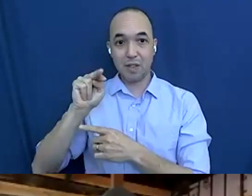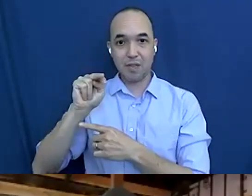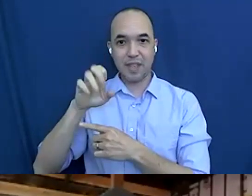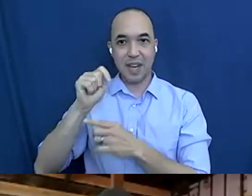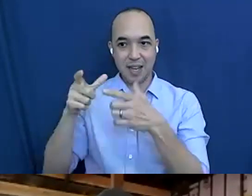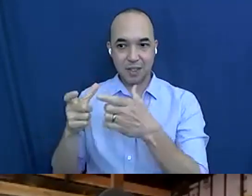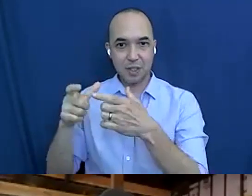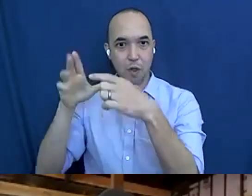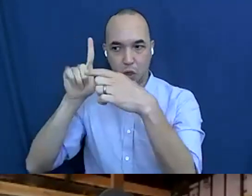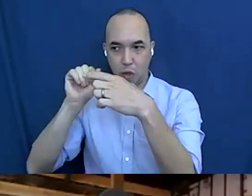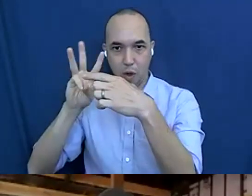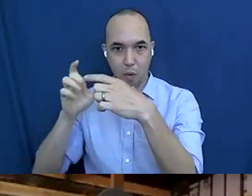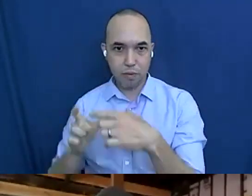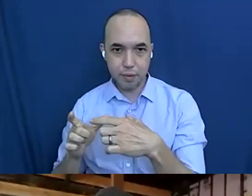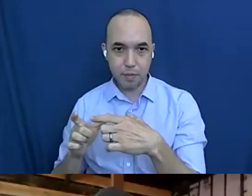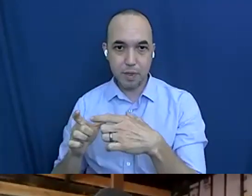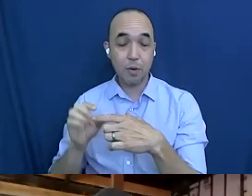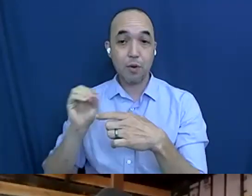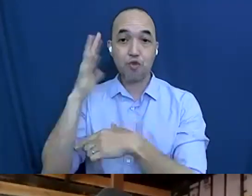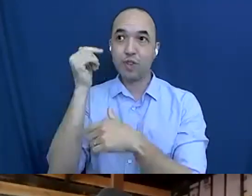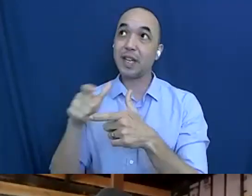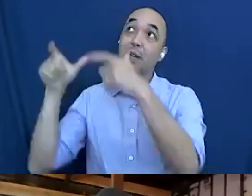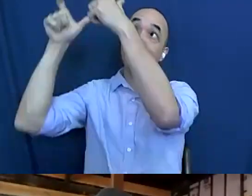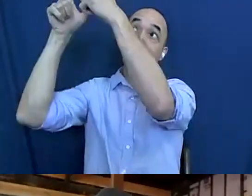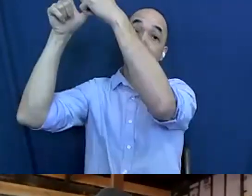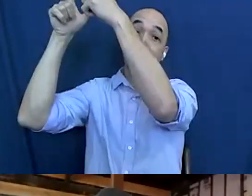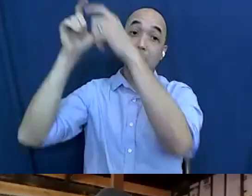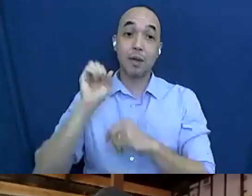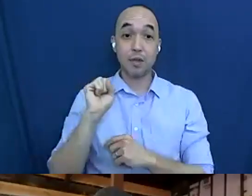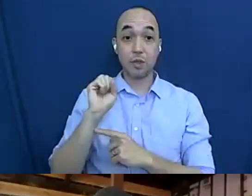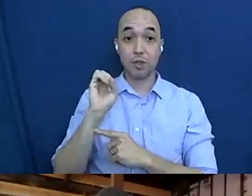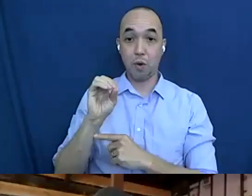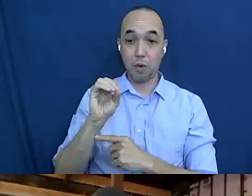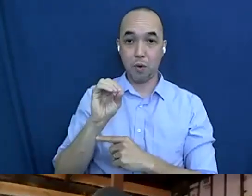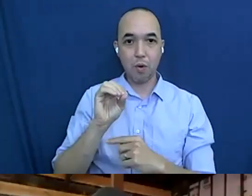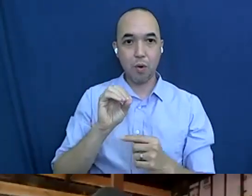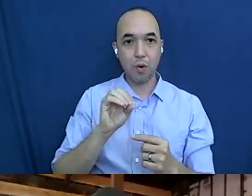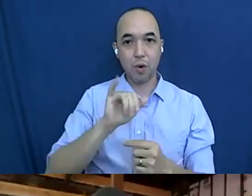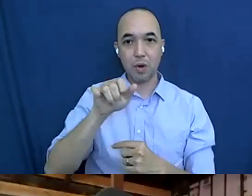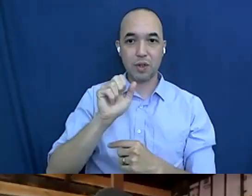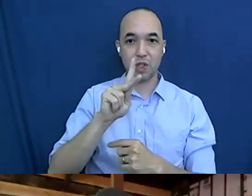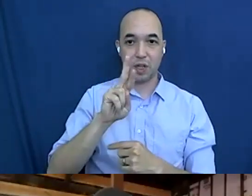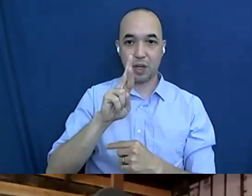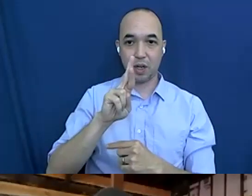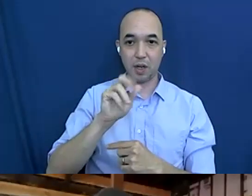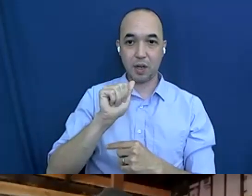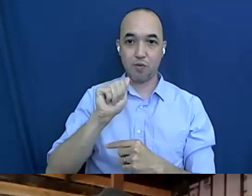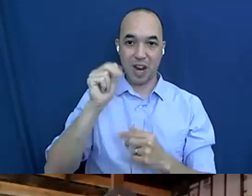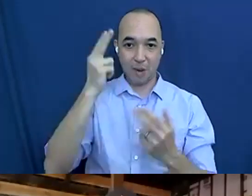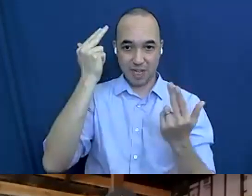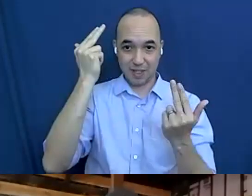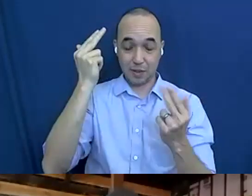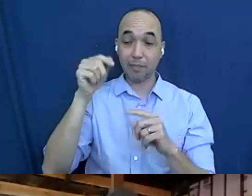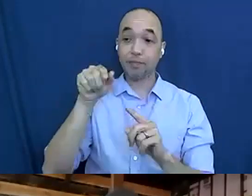up on and actually hunt for. So Oh. jackrabbits are huge rabbits for one bird of this size to take down. So